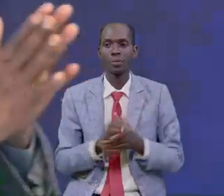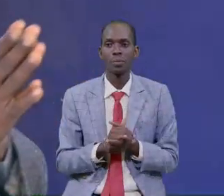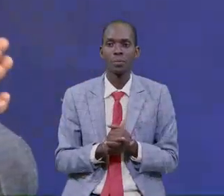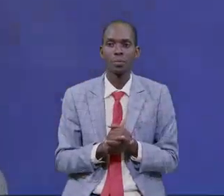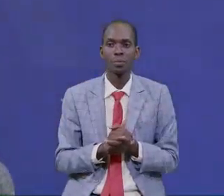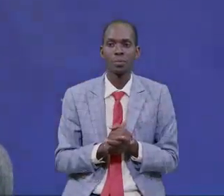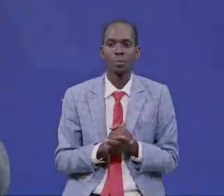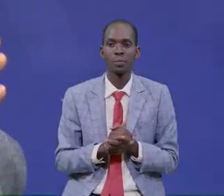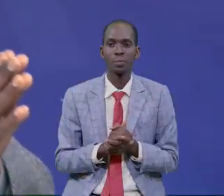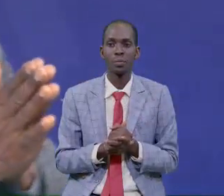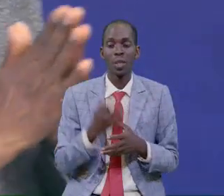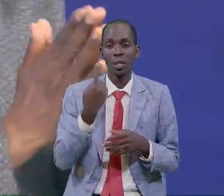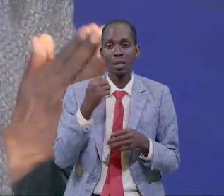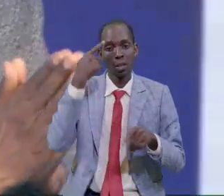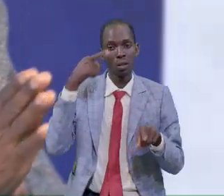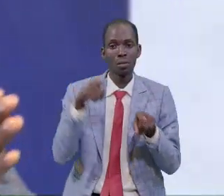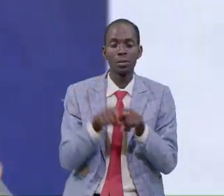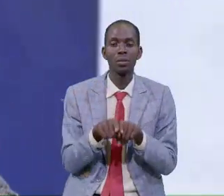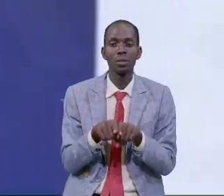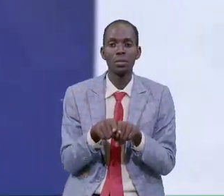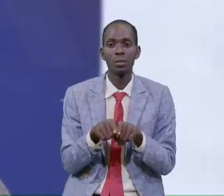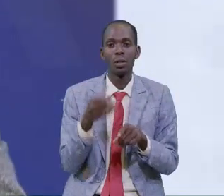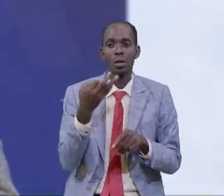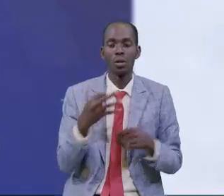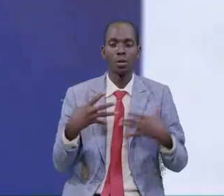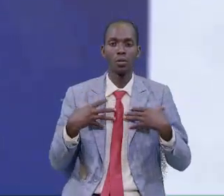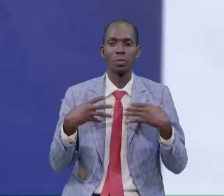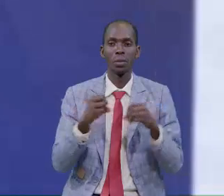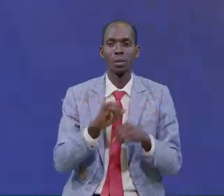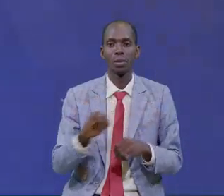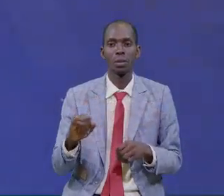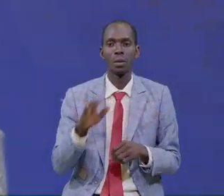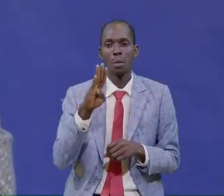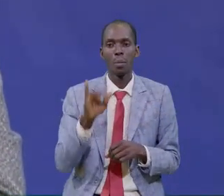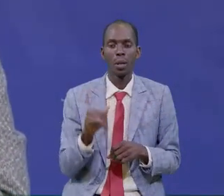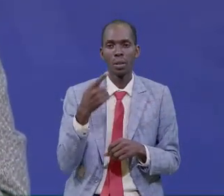The covenant of healing by the Lord.